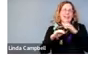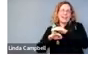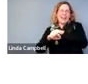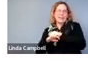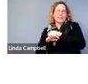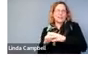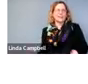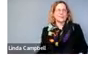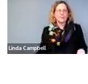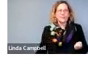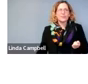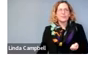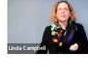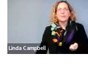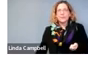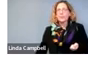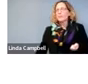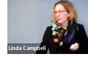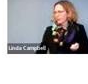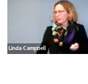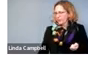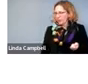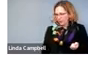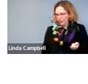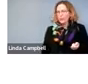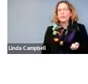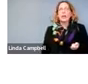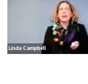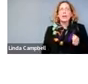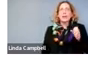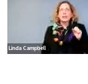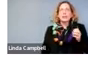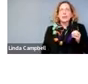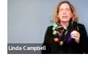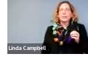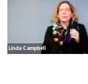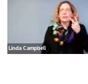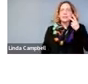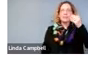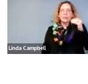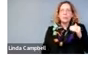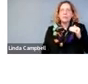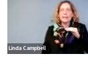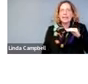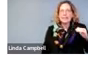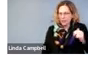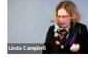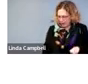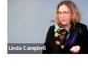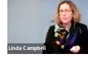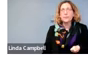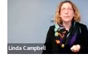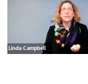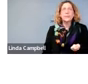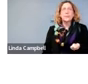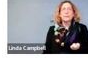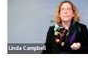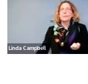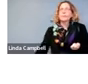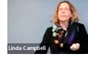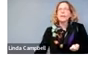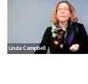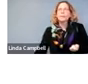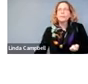working with ASL English interpreters who are providing sign language and English interpretation for everybody tonight.